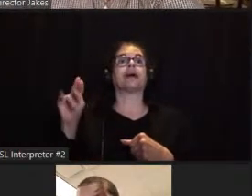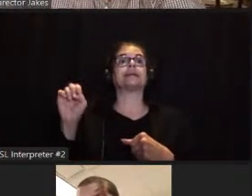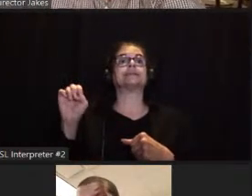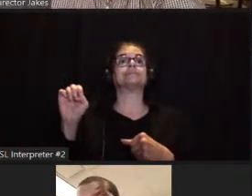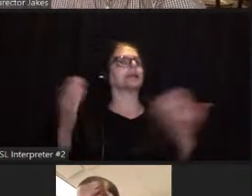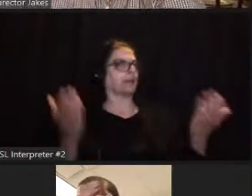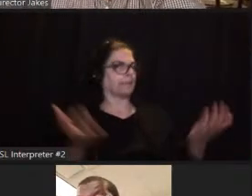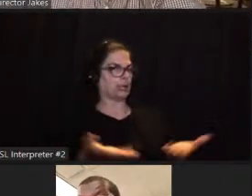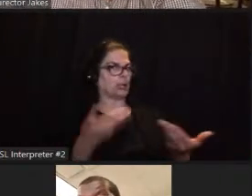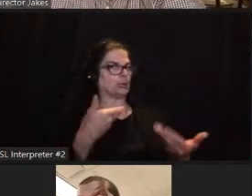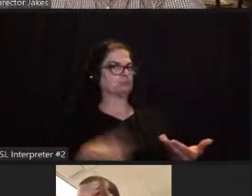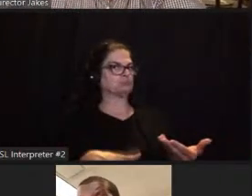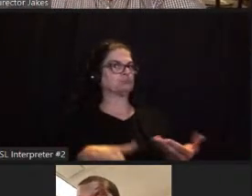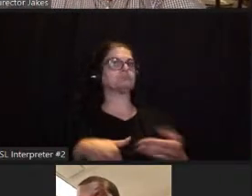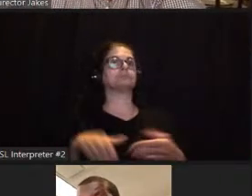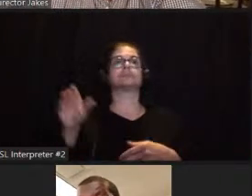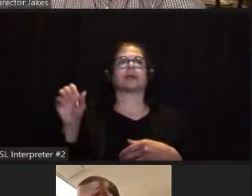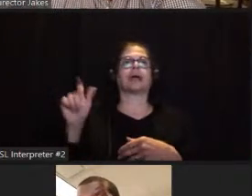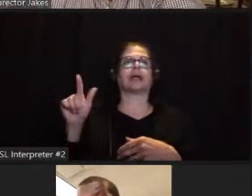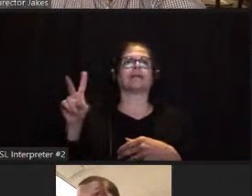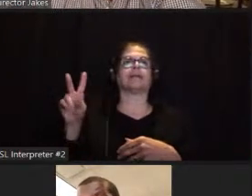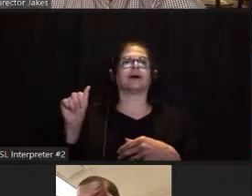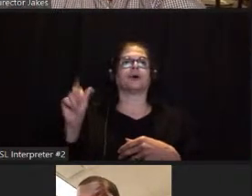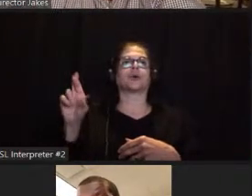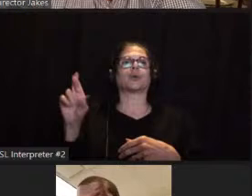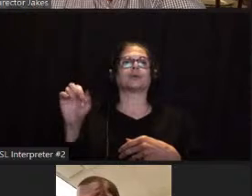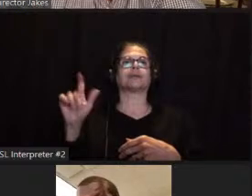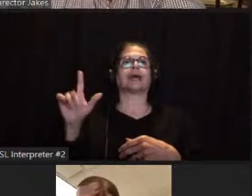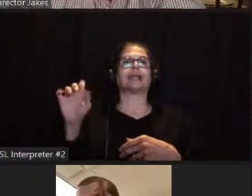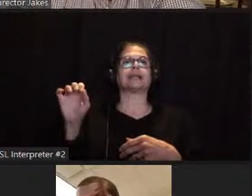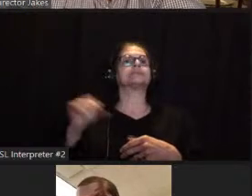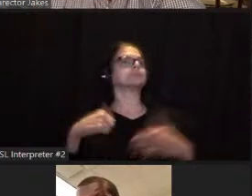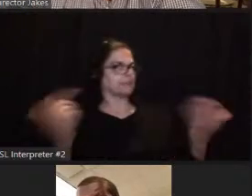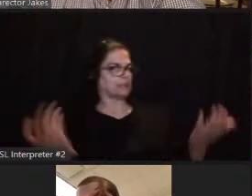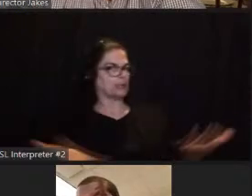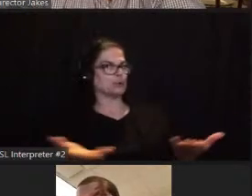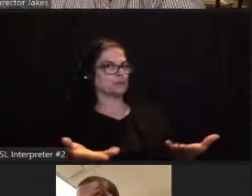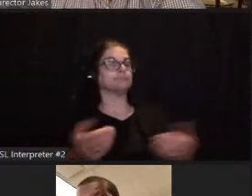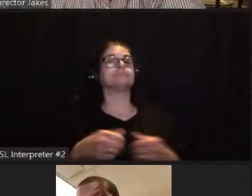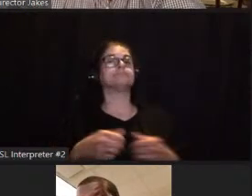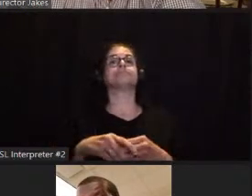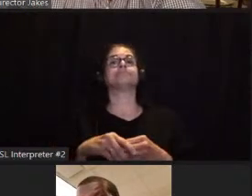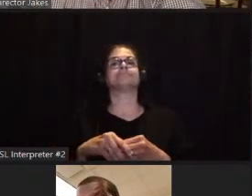Here. Director Alvaro Rosales. Here.